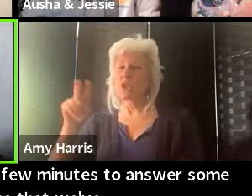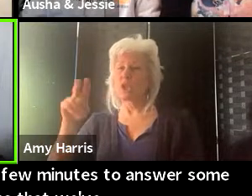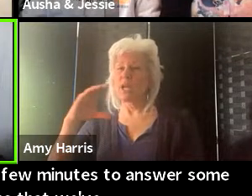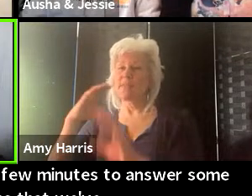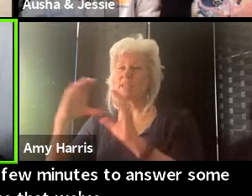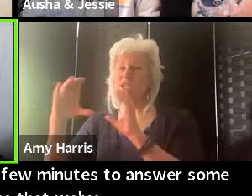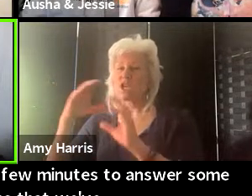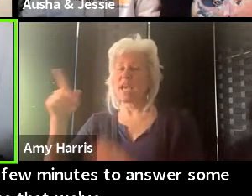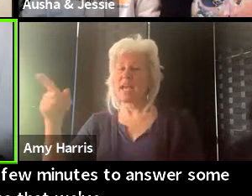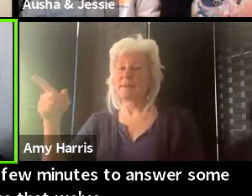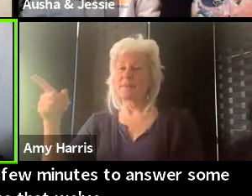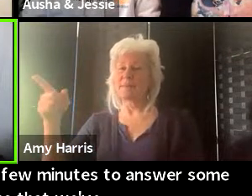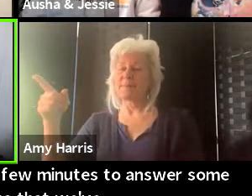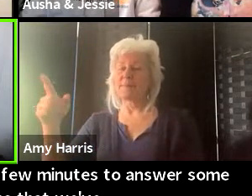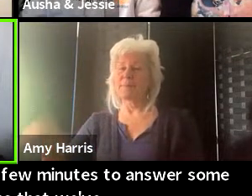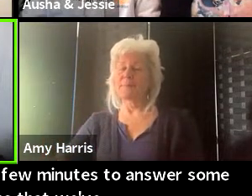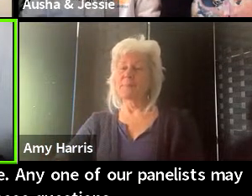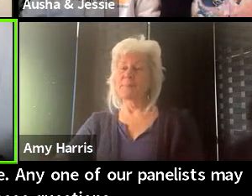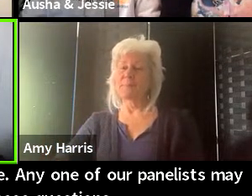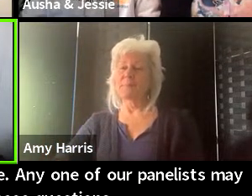chat, going to take a look.